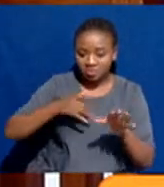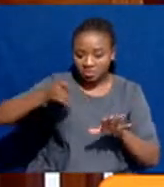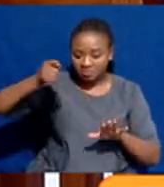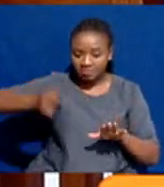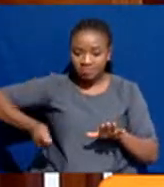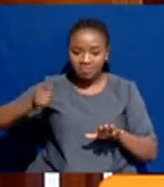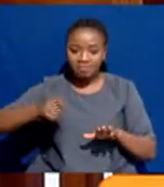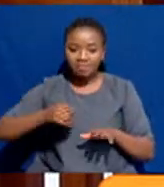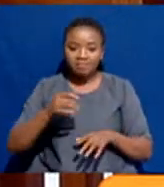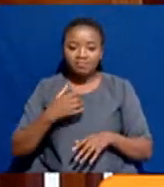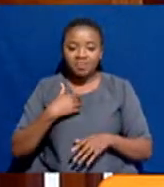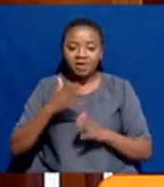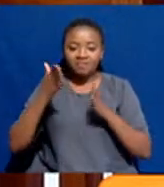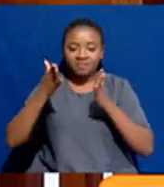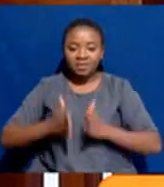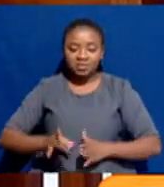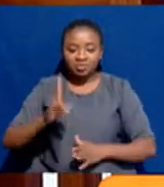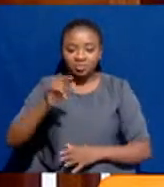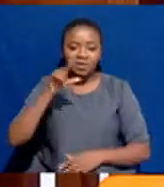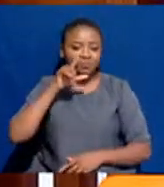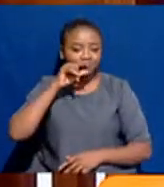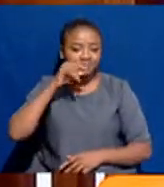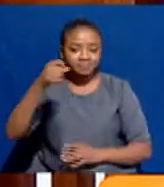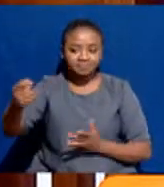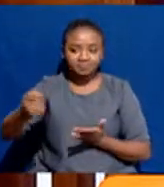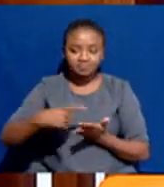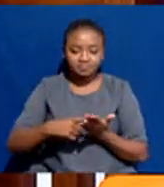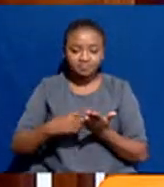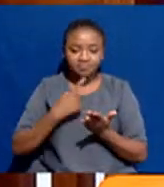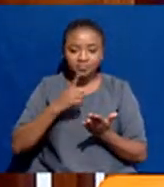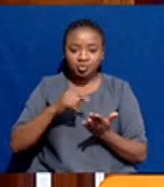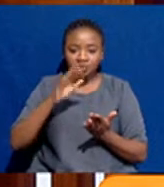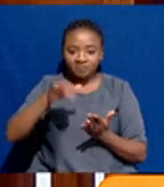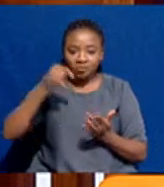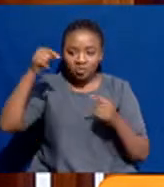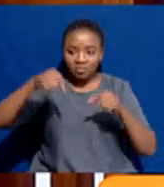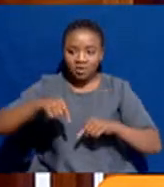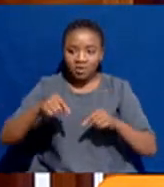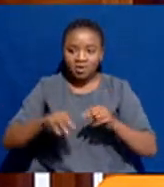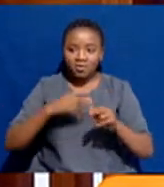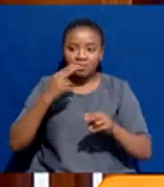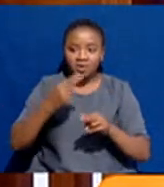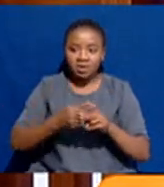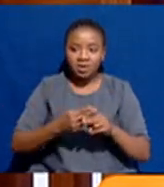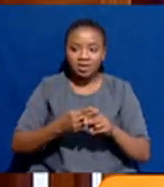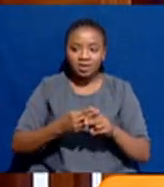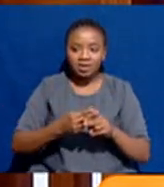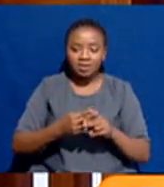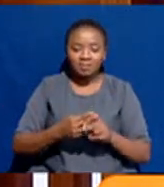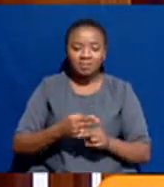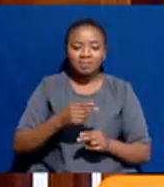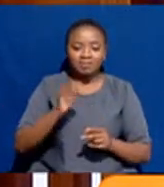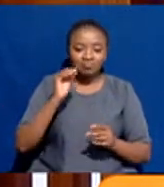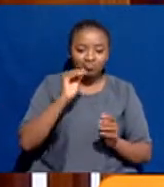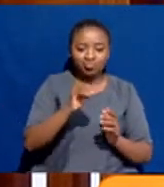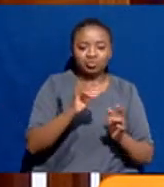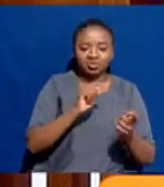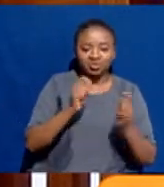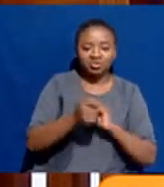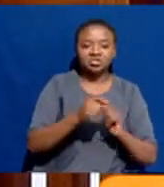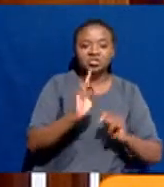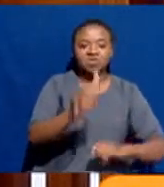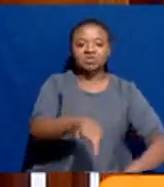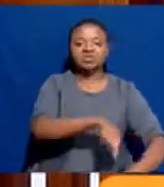one person sent me a tweet, and he said, from now on, we'll call you Chief Injustice.